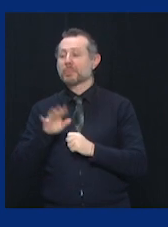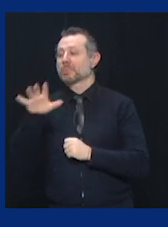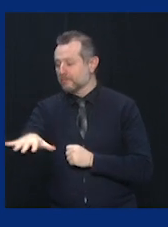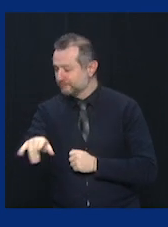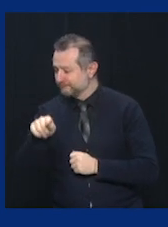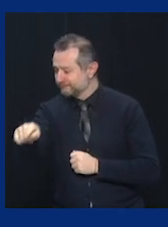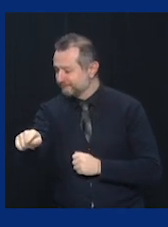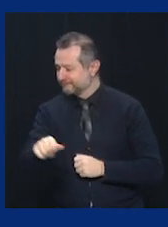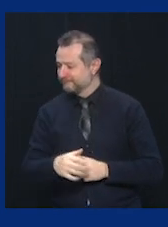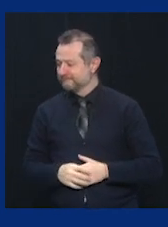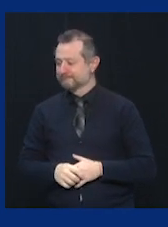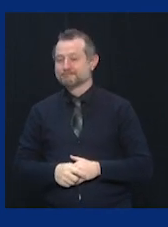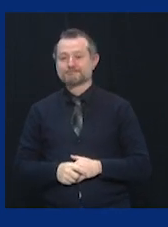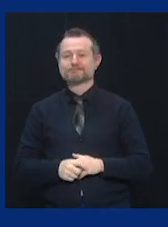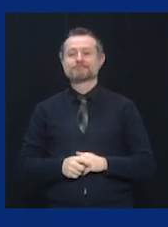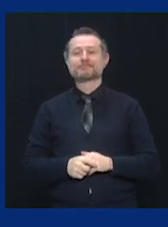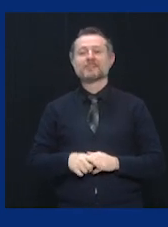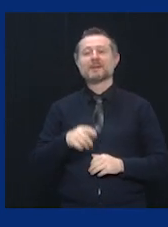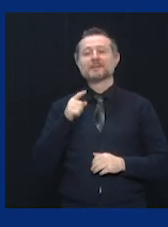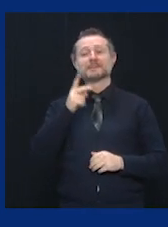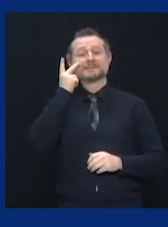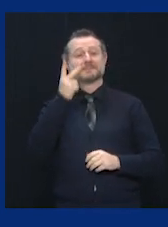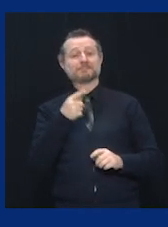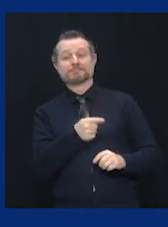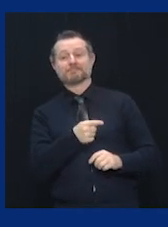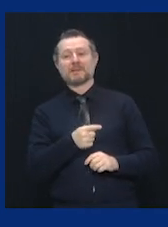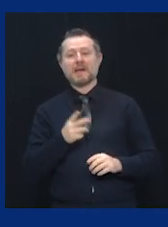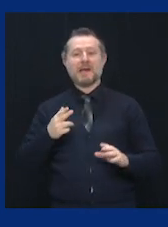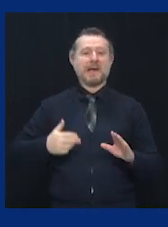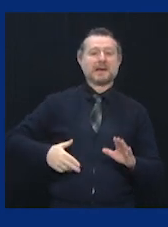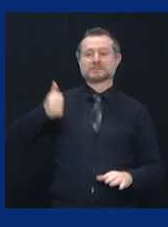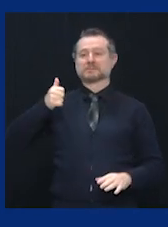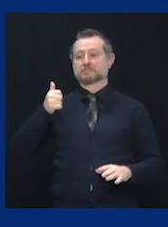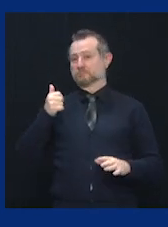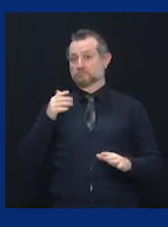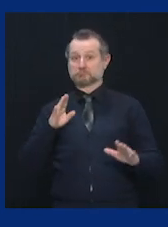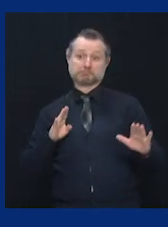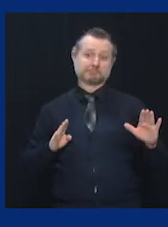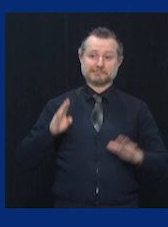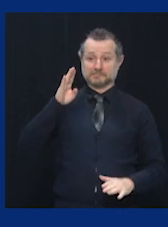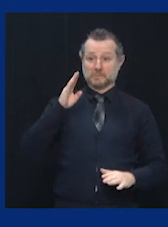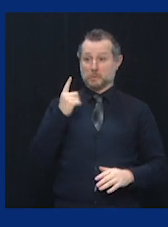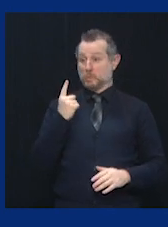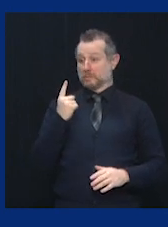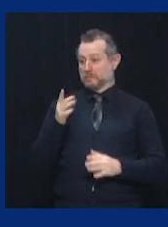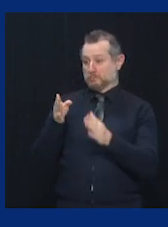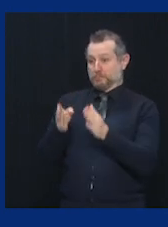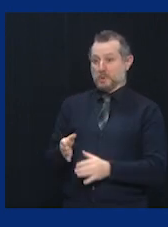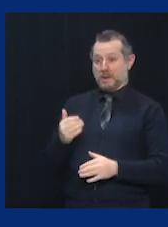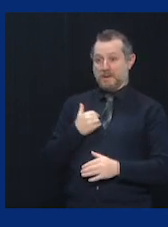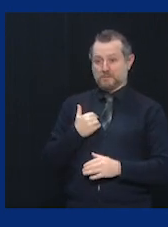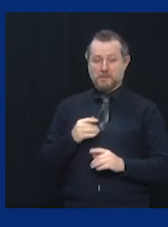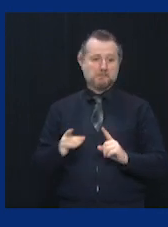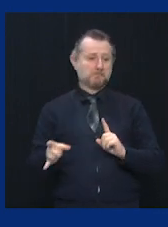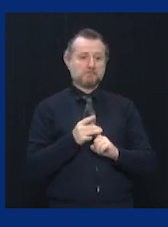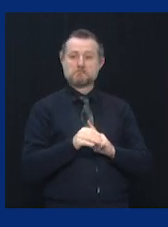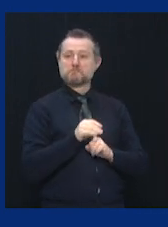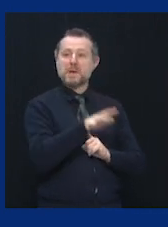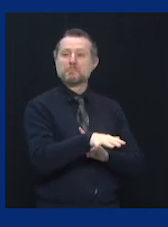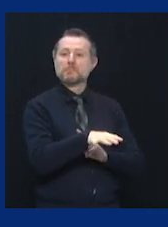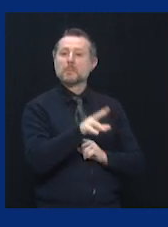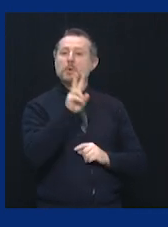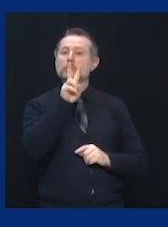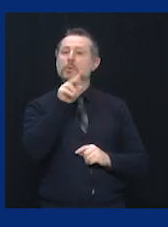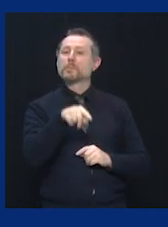see at our high point, one person was infecting 2.5 other people. They say anything